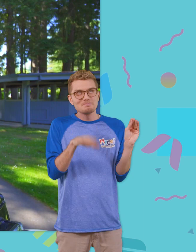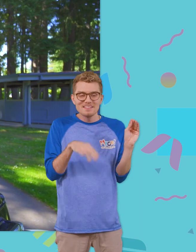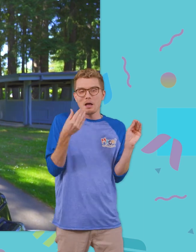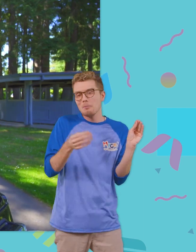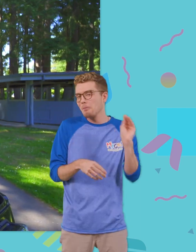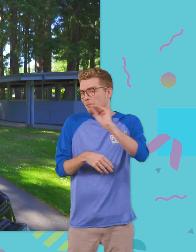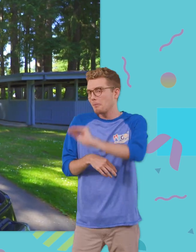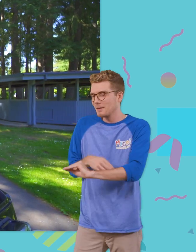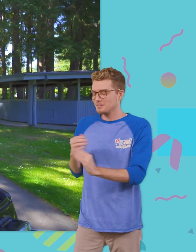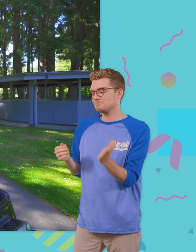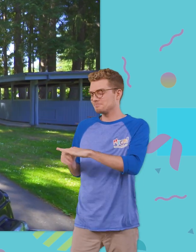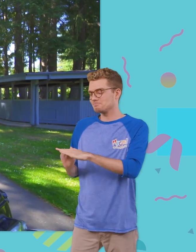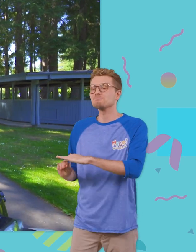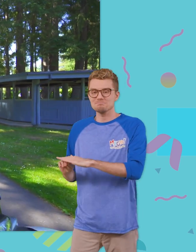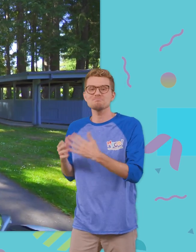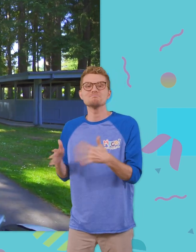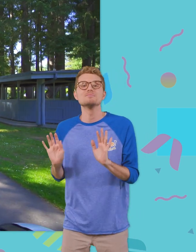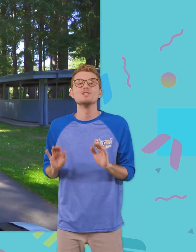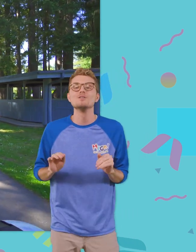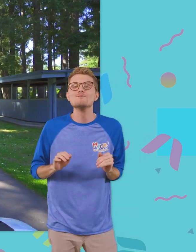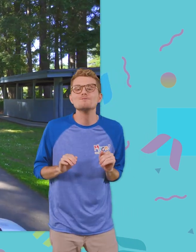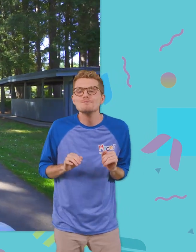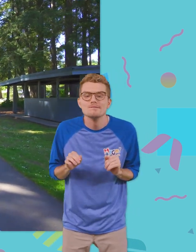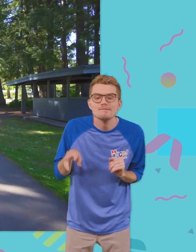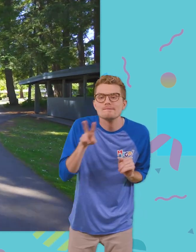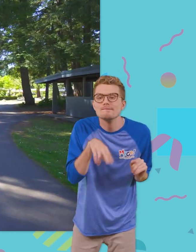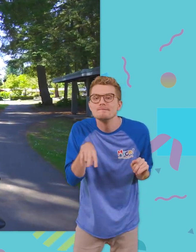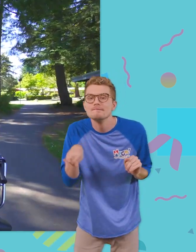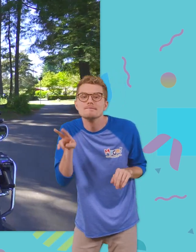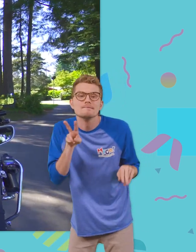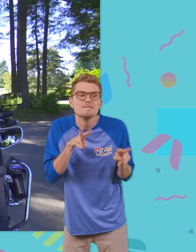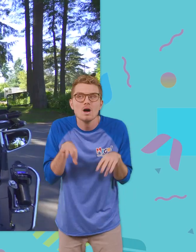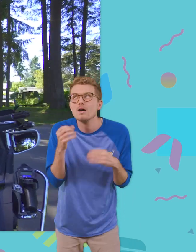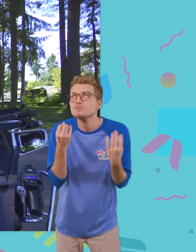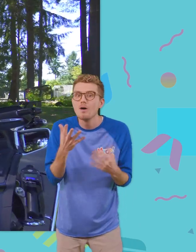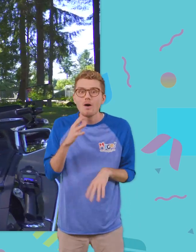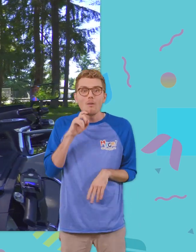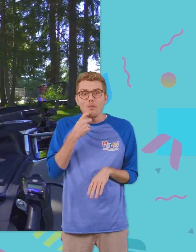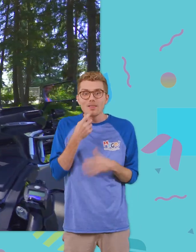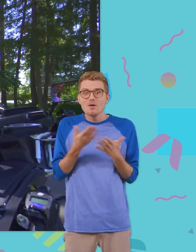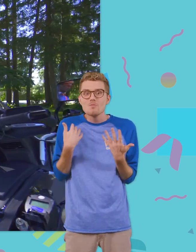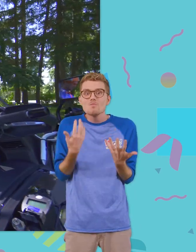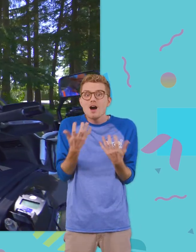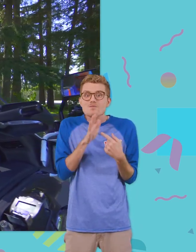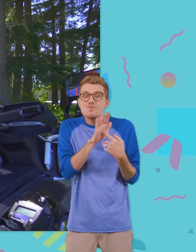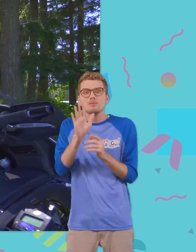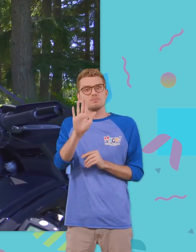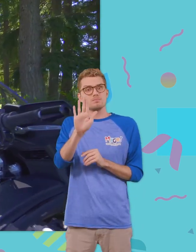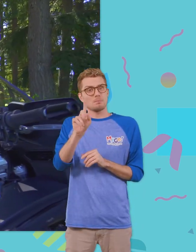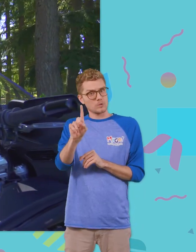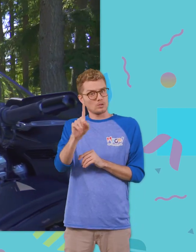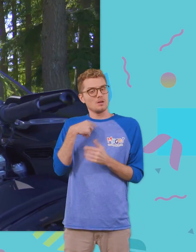Ooh, nice picture. Okay, let's put that down right there. Ooh. Okay, oh, so many